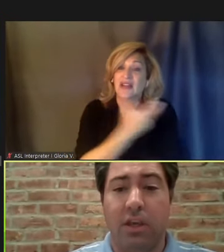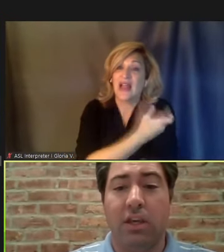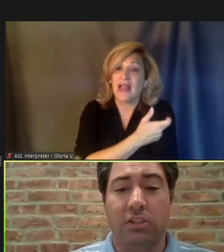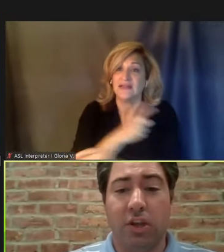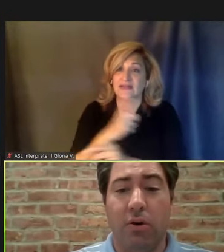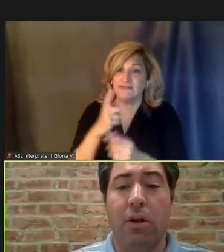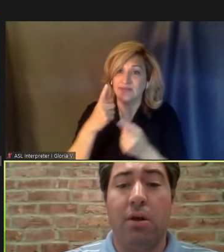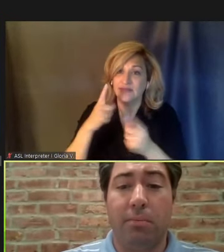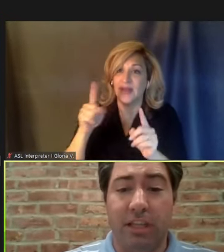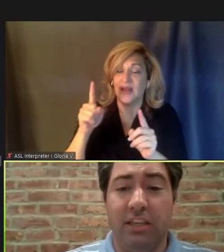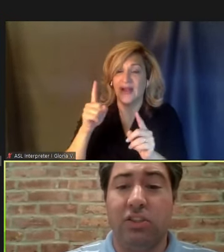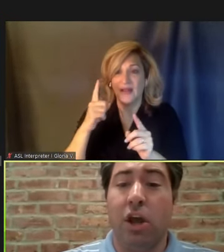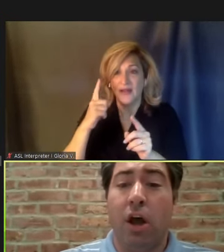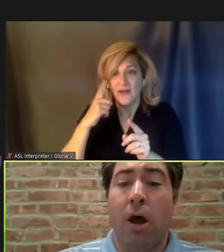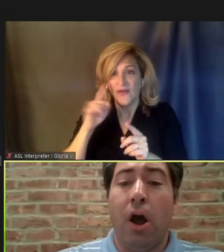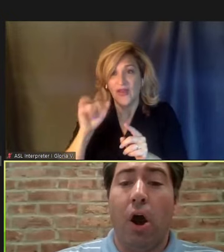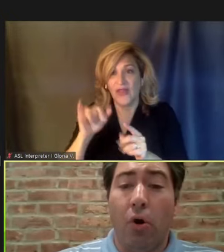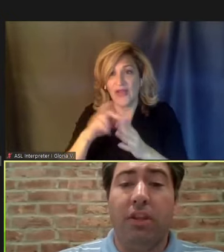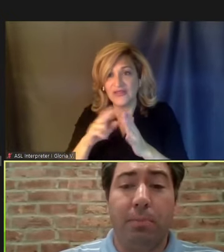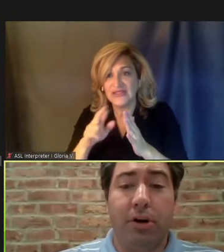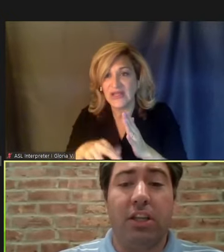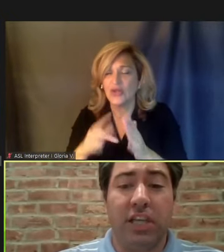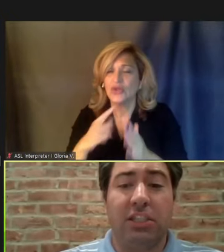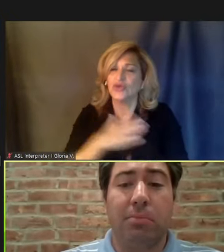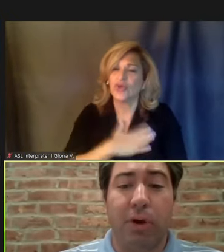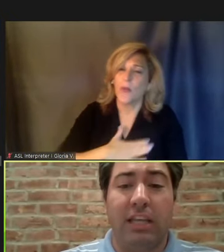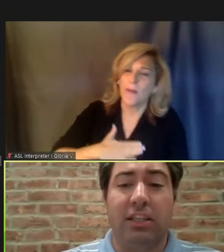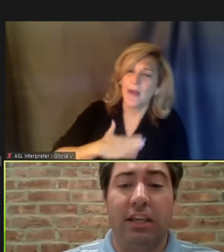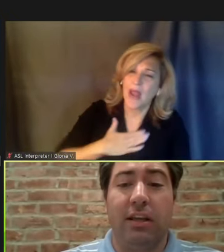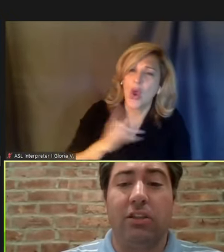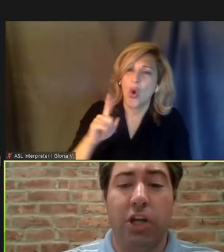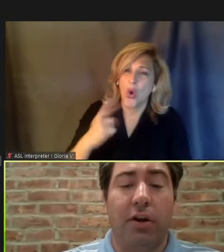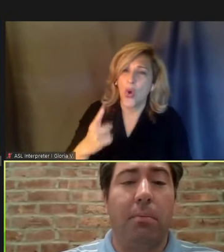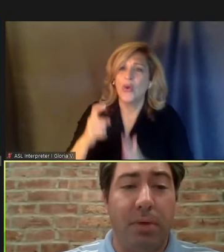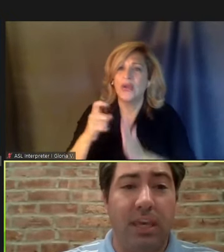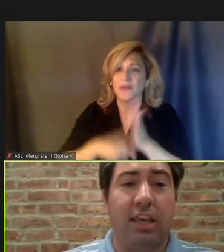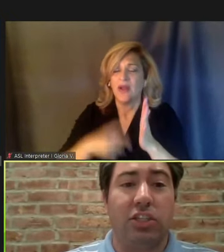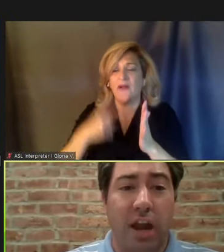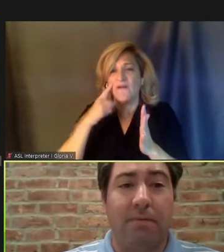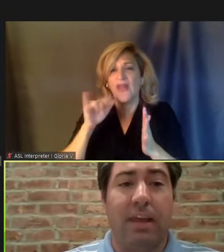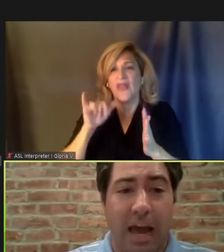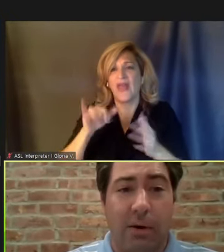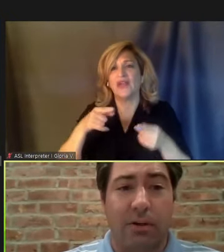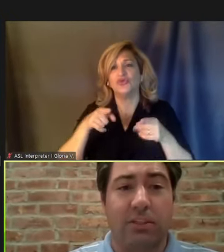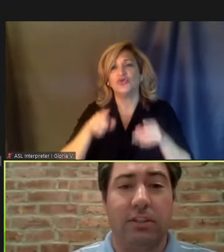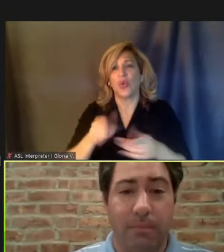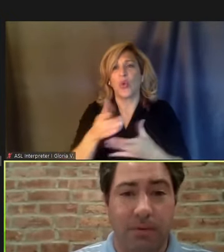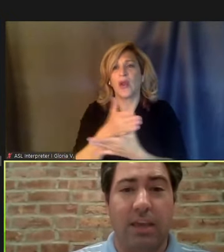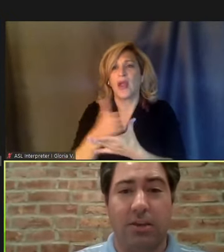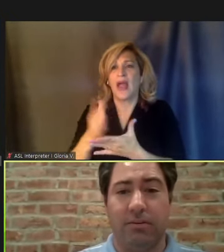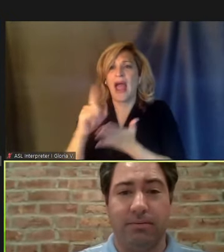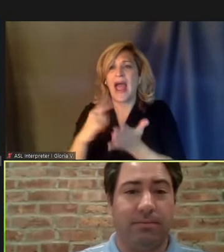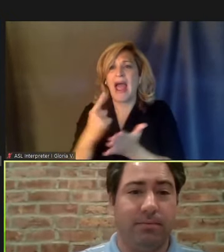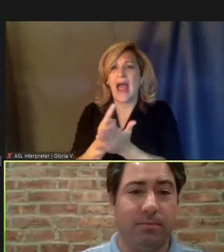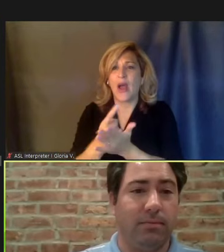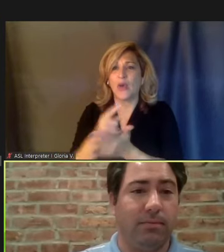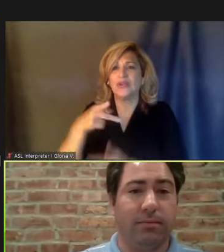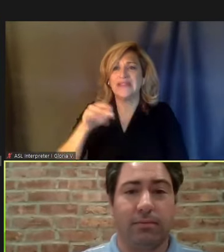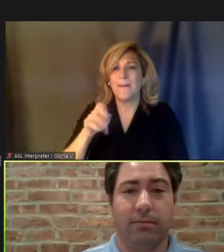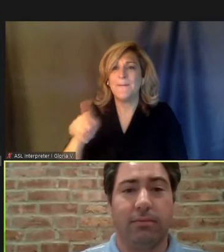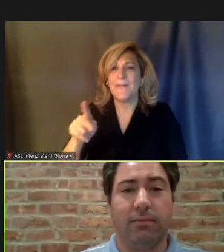result. So please only put congestion pricing during peak traffic hours. Thank you.